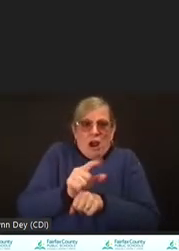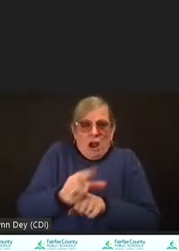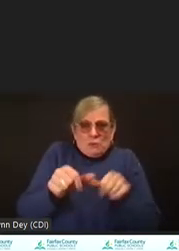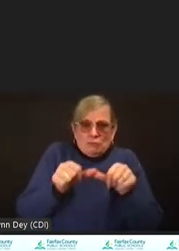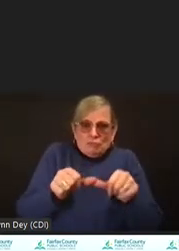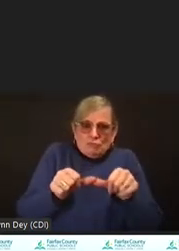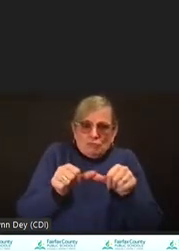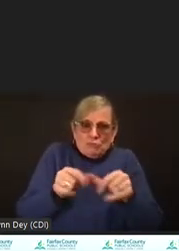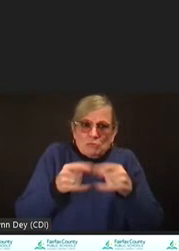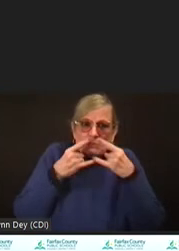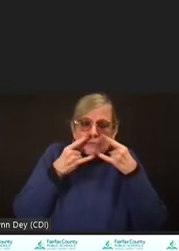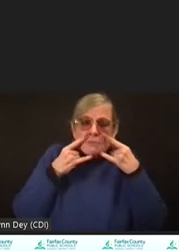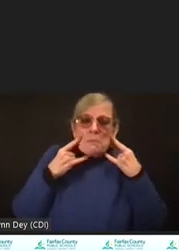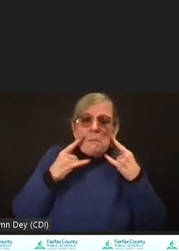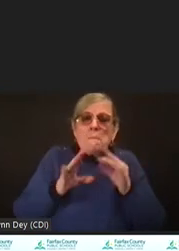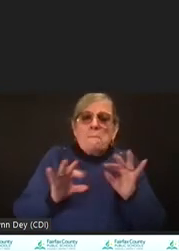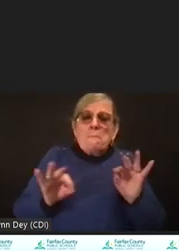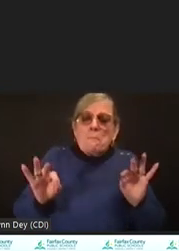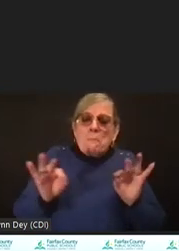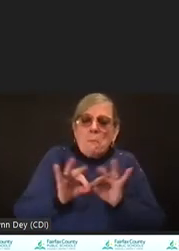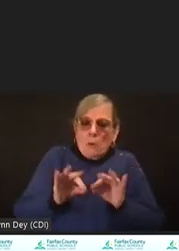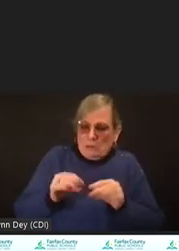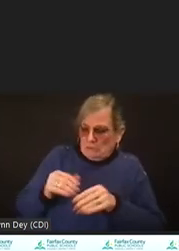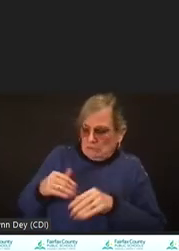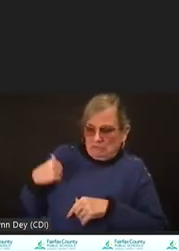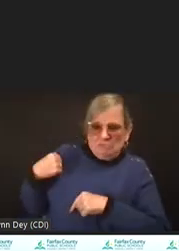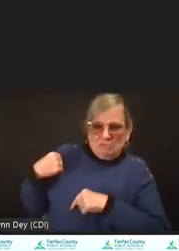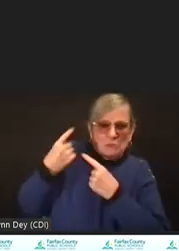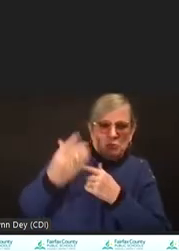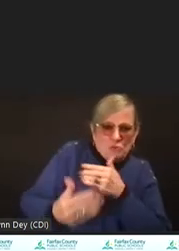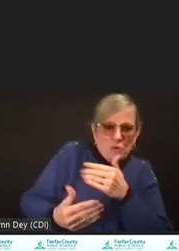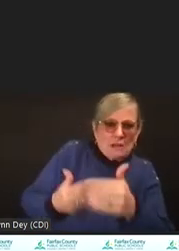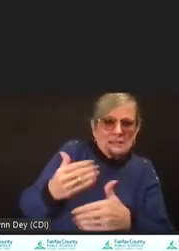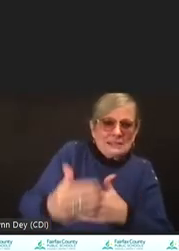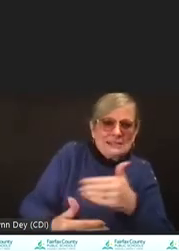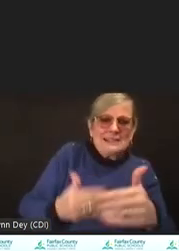if we have challenges with face mask compliance. So